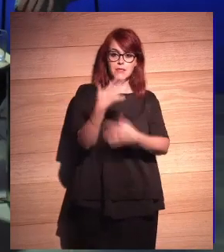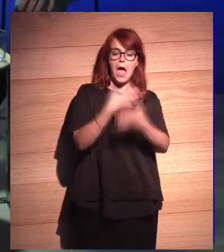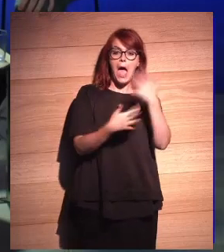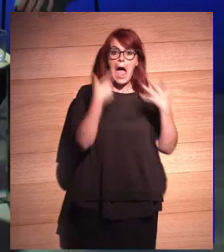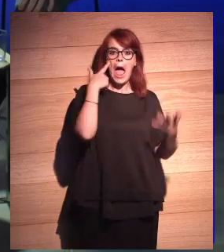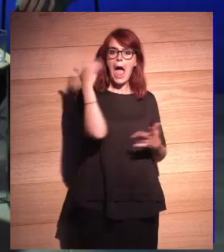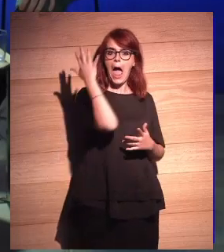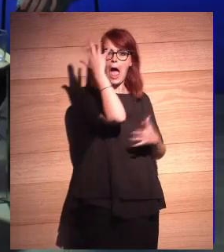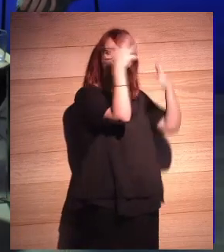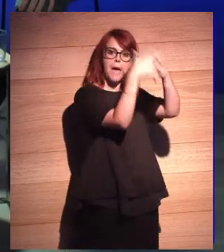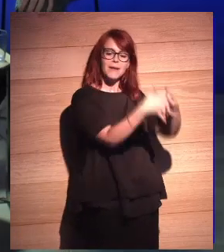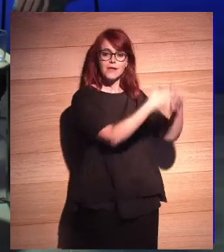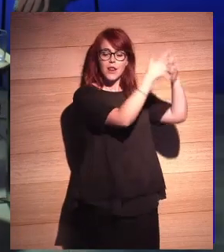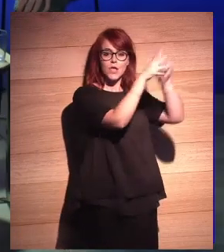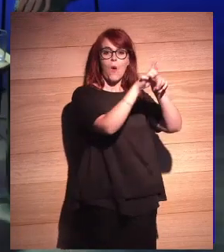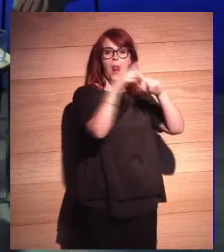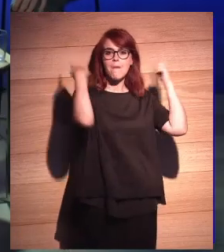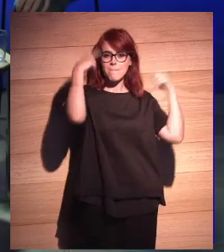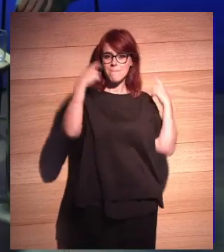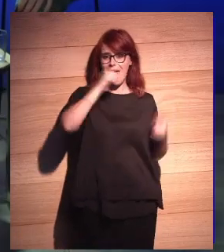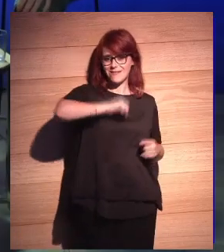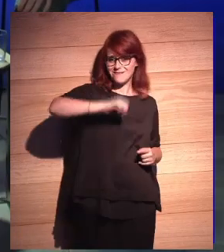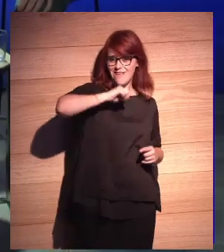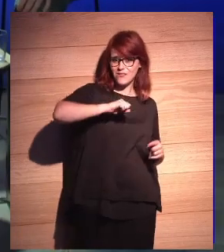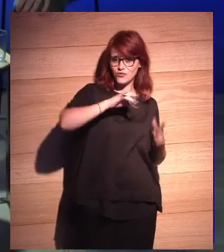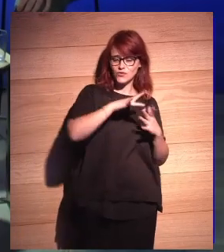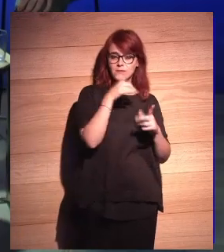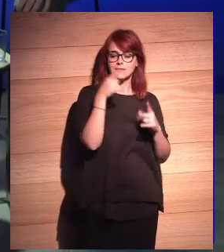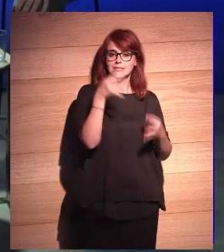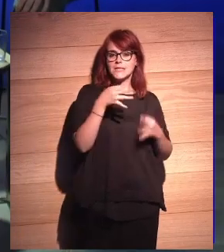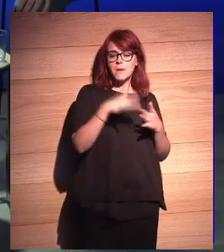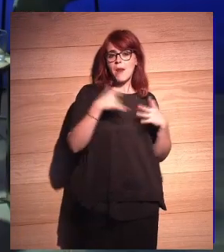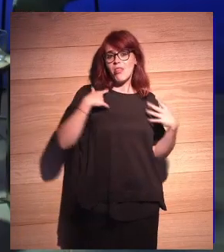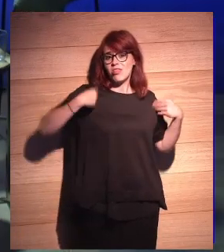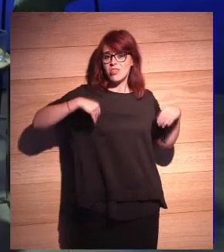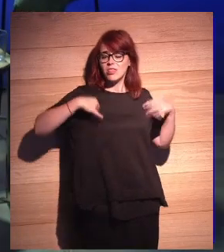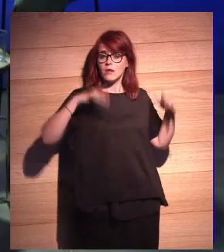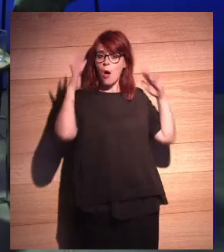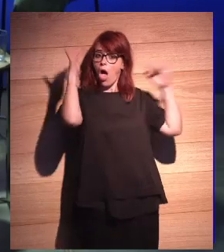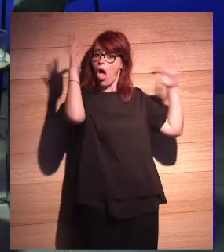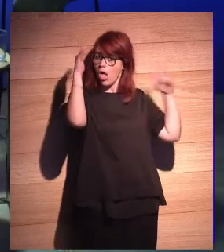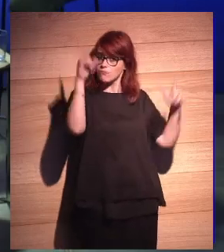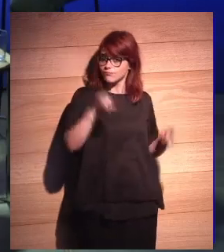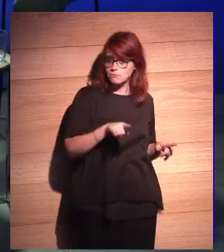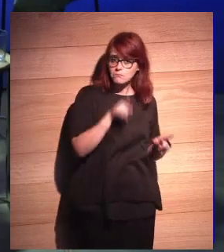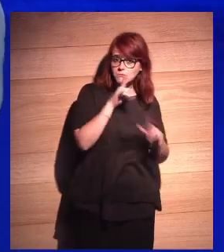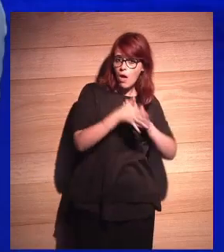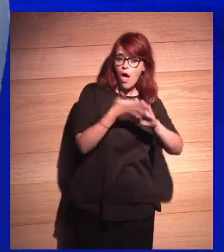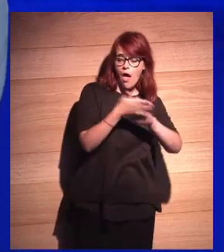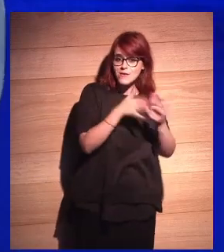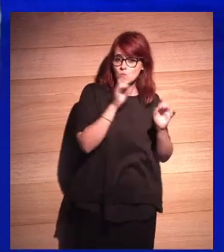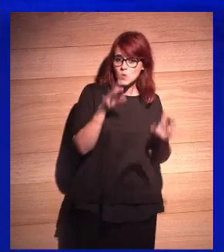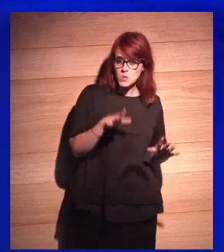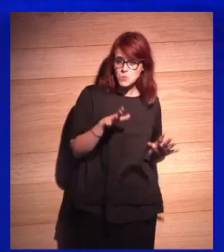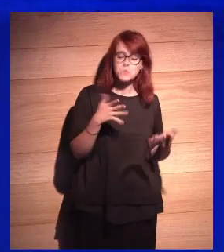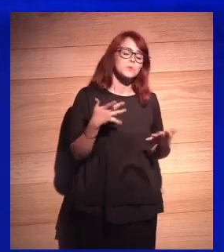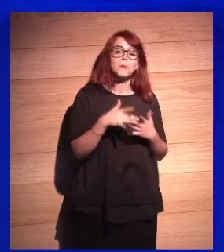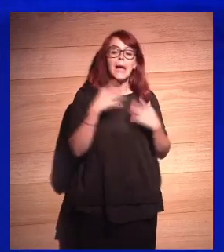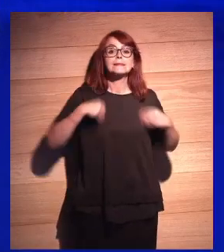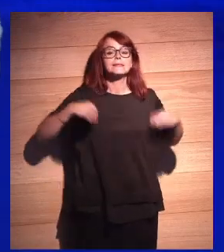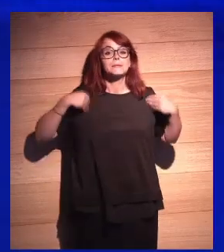think the Americans have this very clear in their minds. Michael Jackson used to talk about himself as an entertainer. And